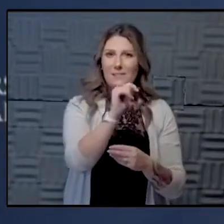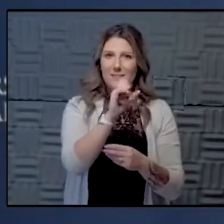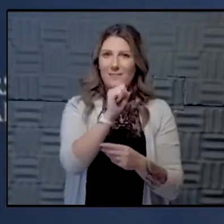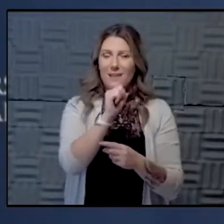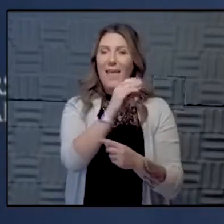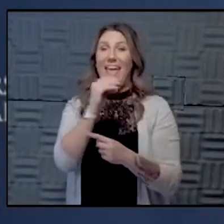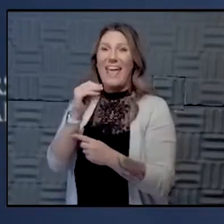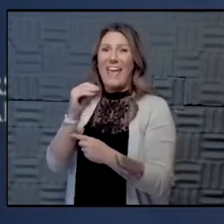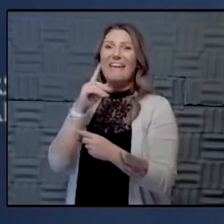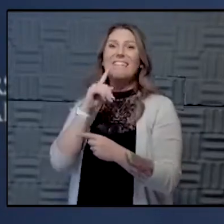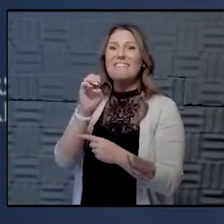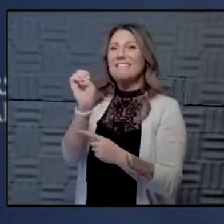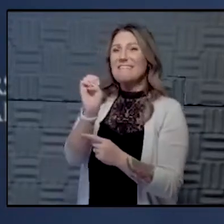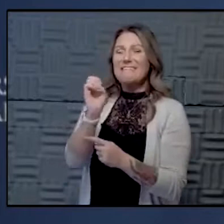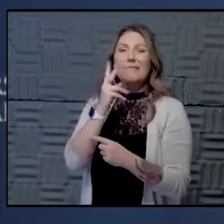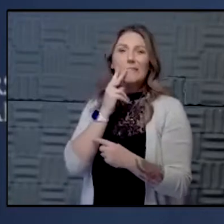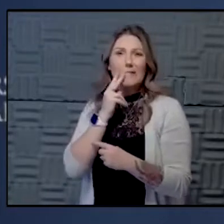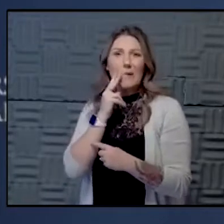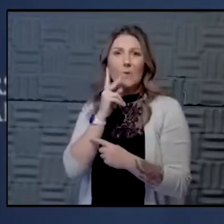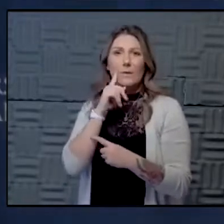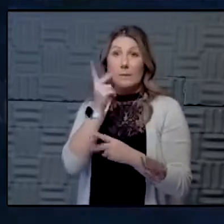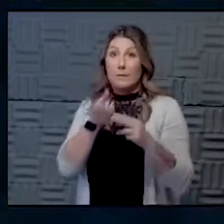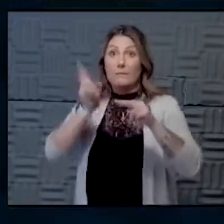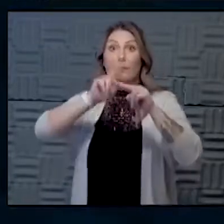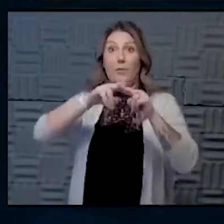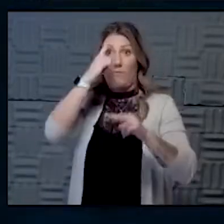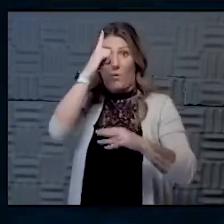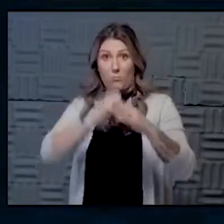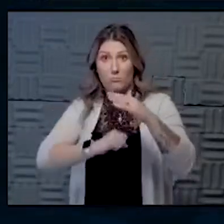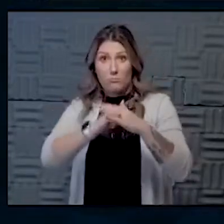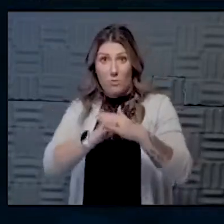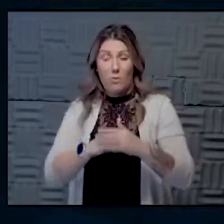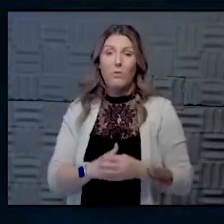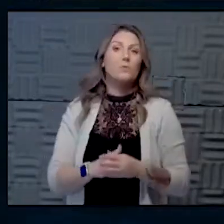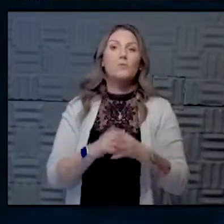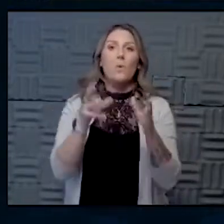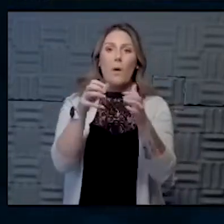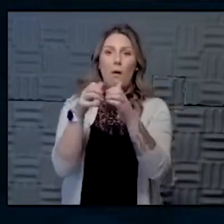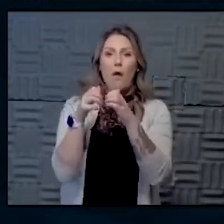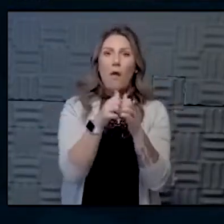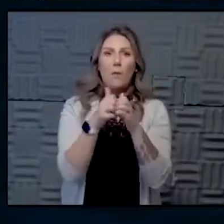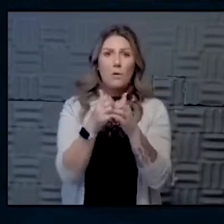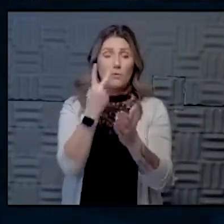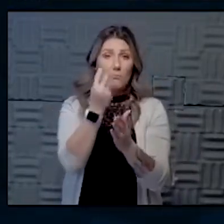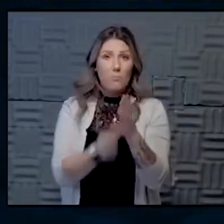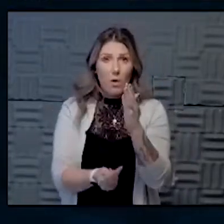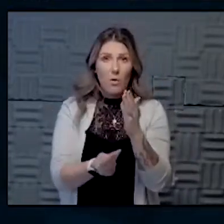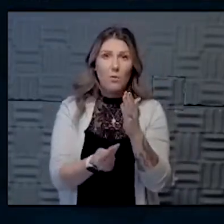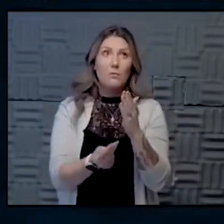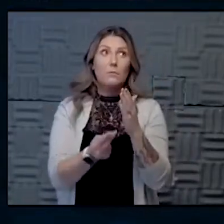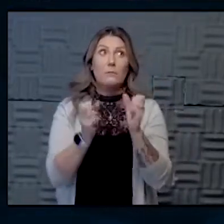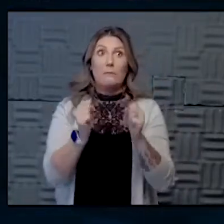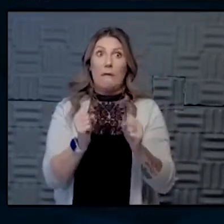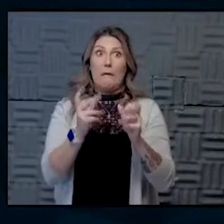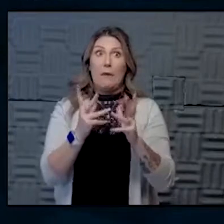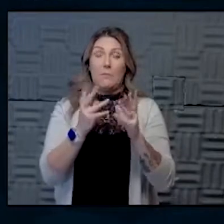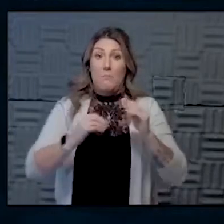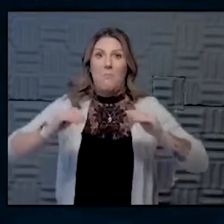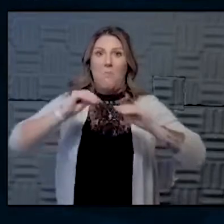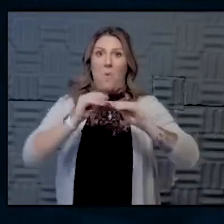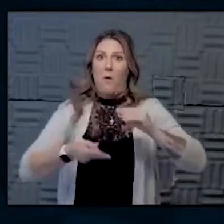combustible cigarette smokers for stroke. So the combination of the two actually could further increase your